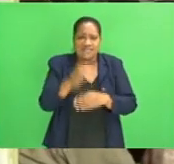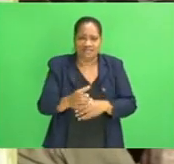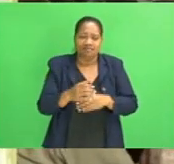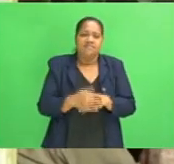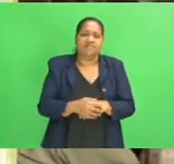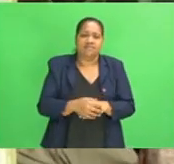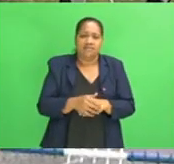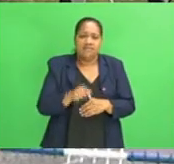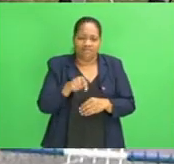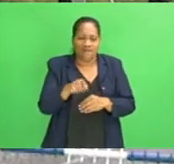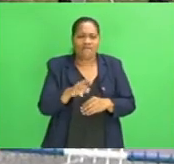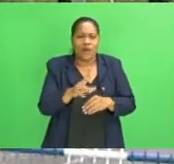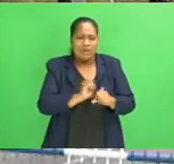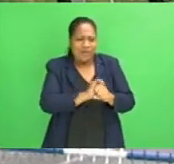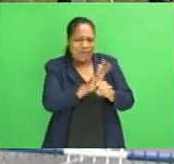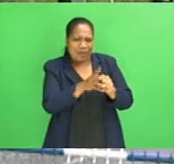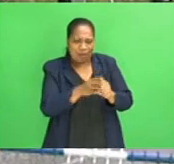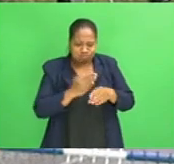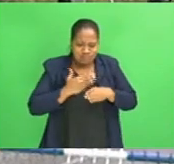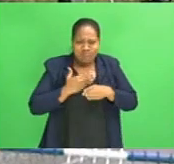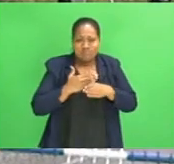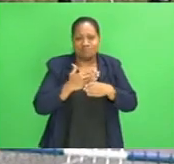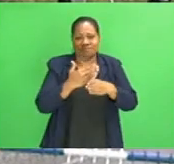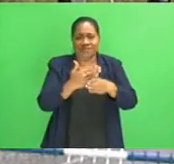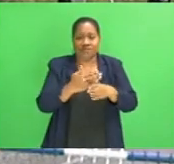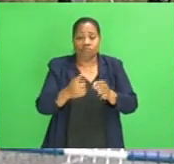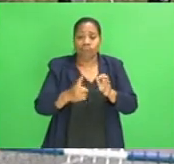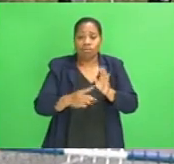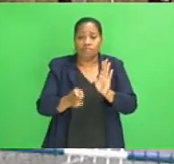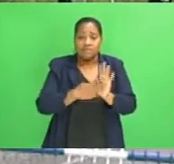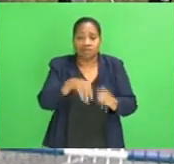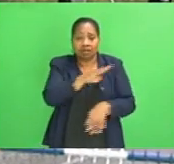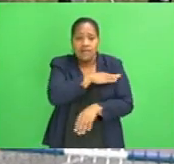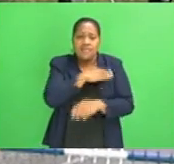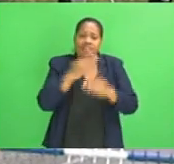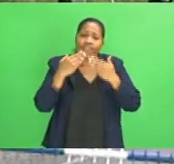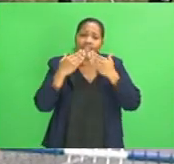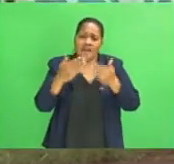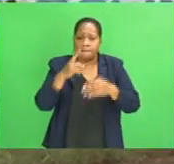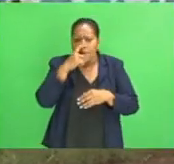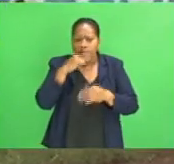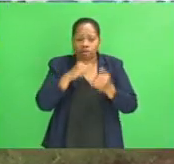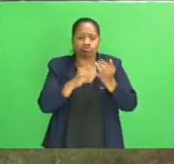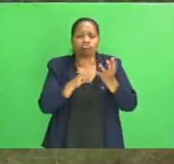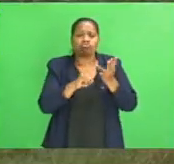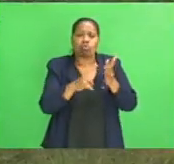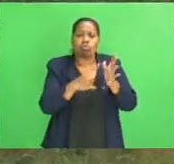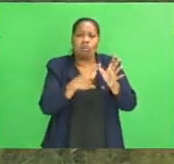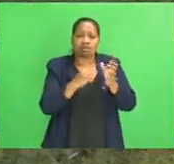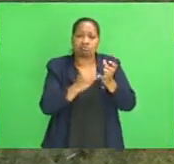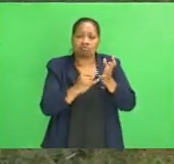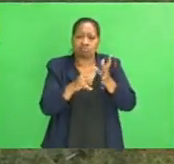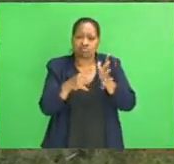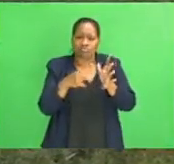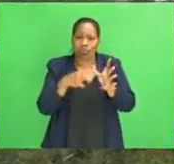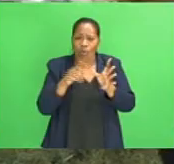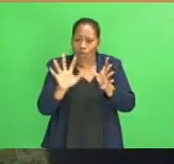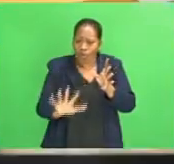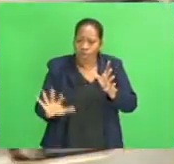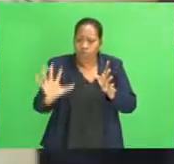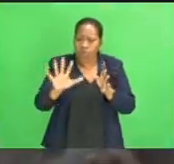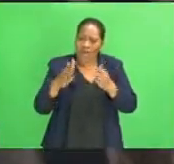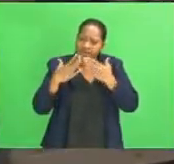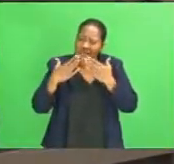deadly virus. The Prime Minister especially thanked the people of Soa for their patience and cooperation during the lockdown